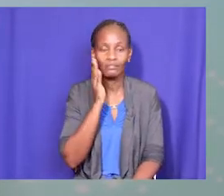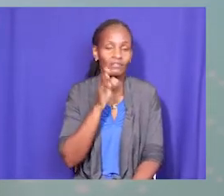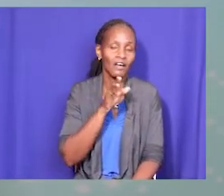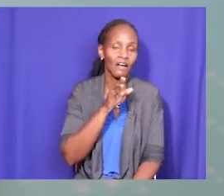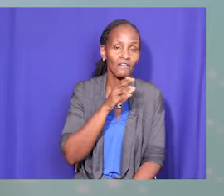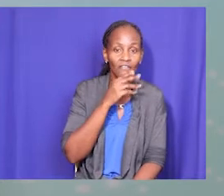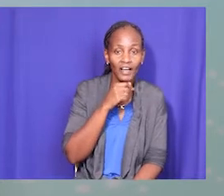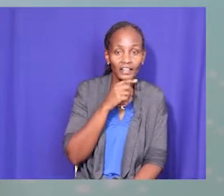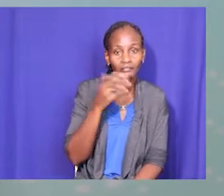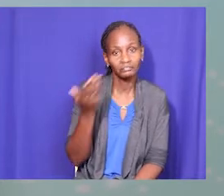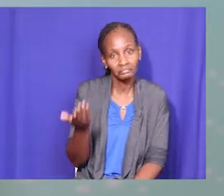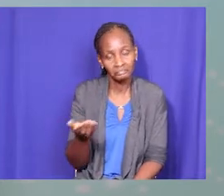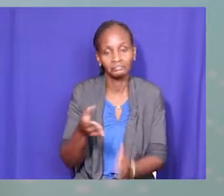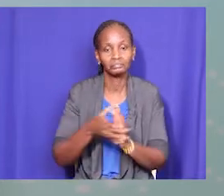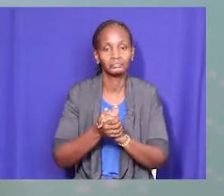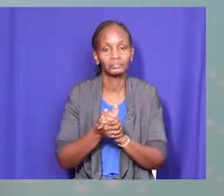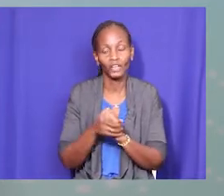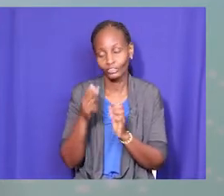dad.